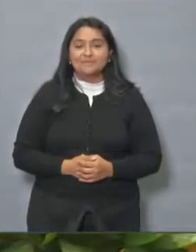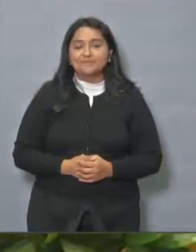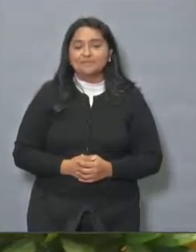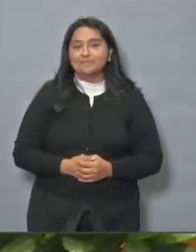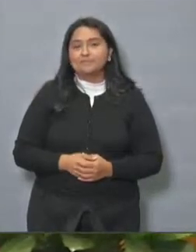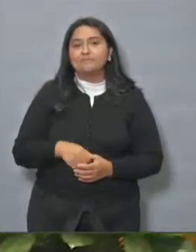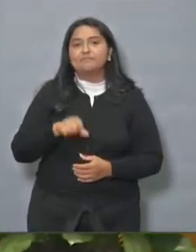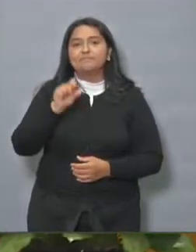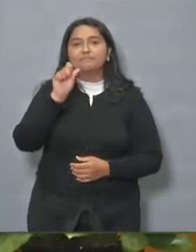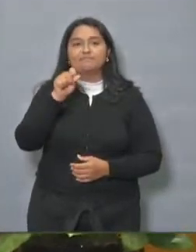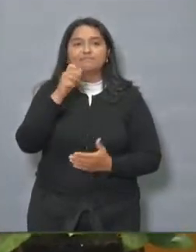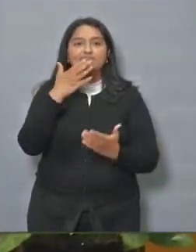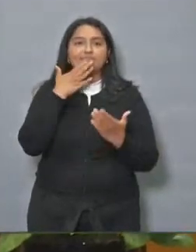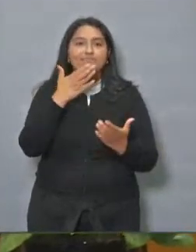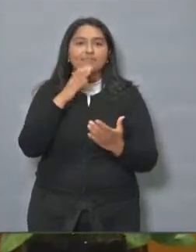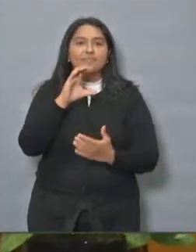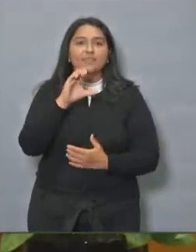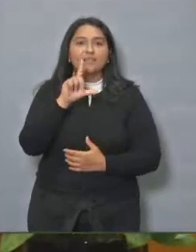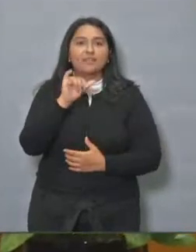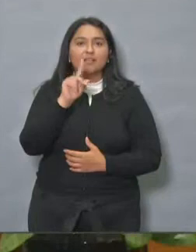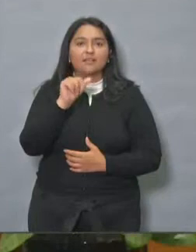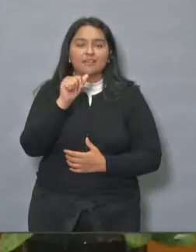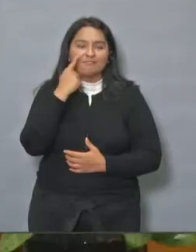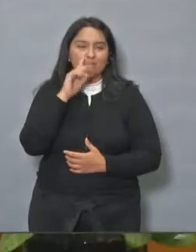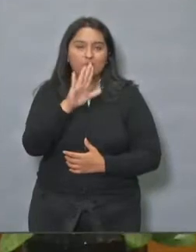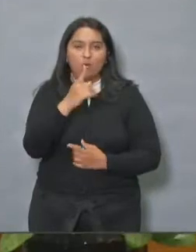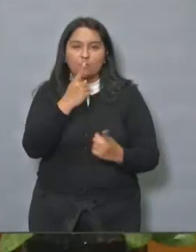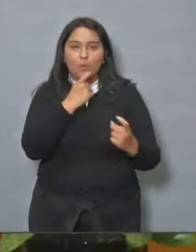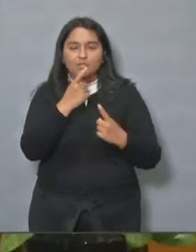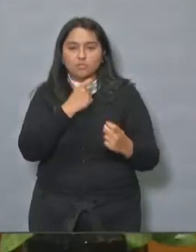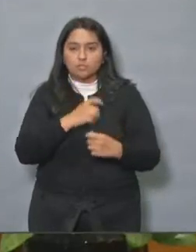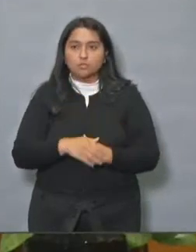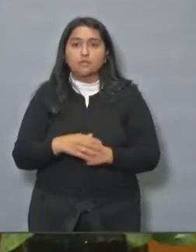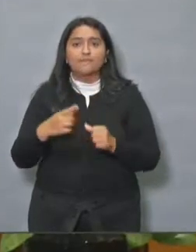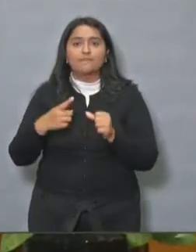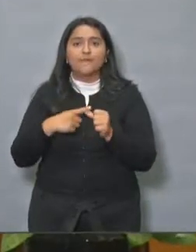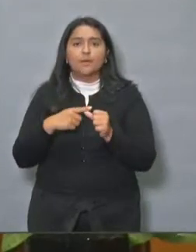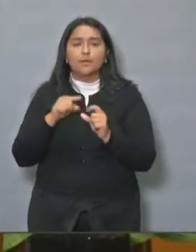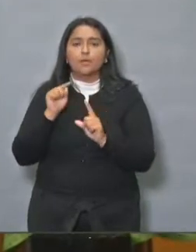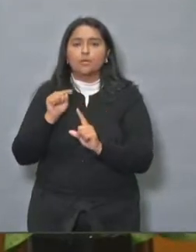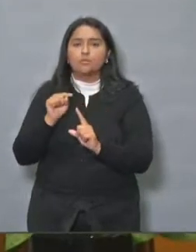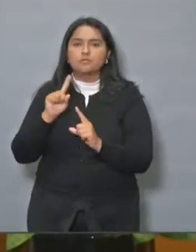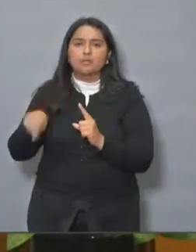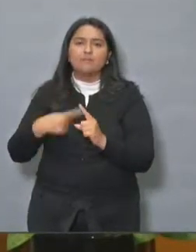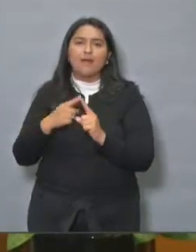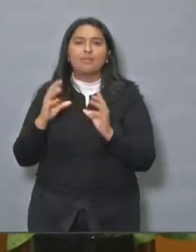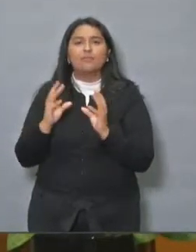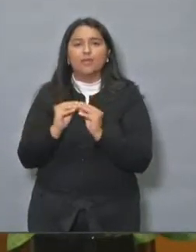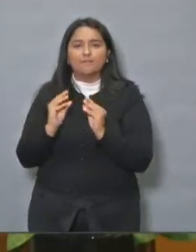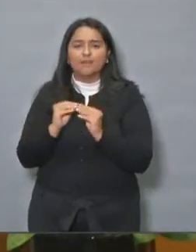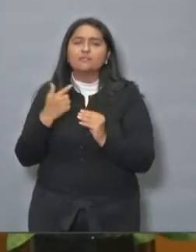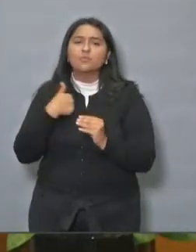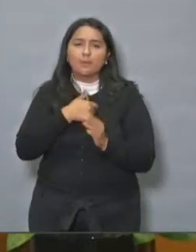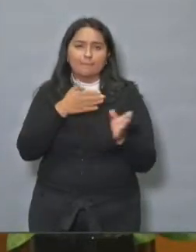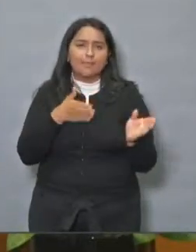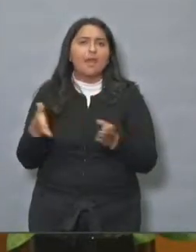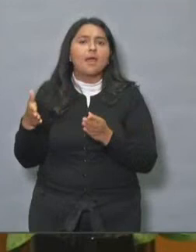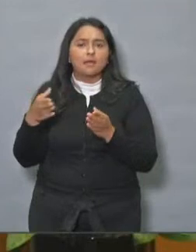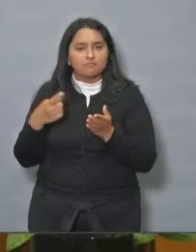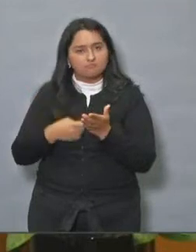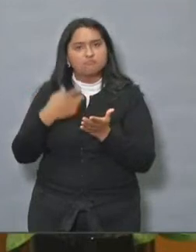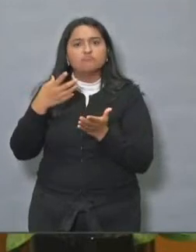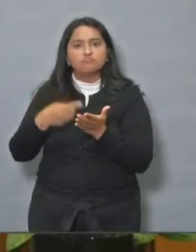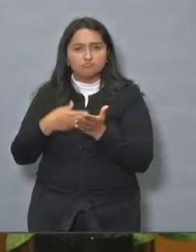Okay. Yeah, no, thanks, Claudia, for both questions. And first, just on the briefings, we do plan to do regular briefings. As there's